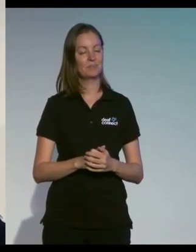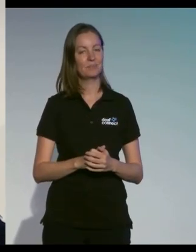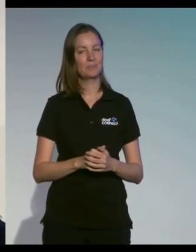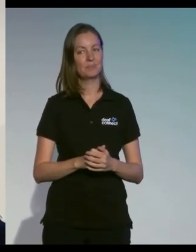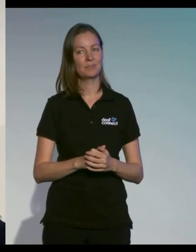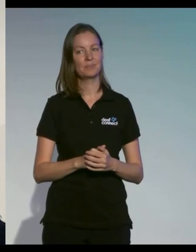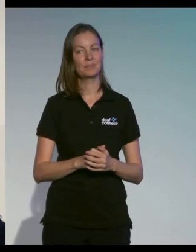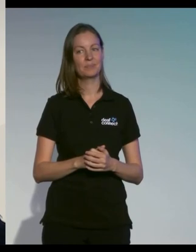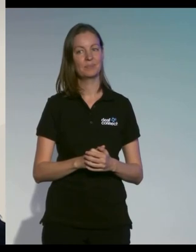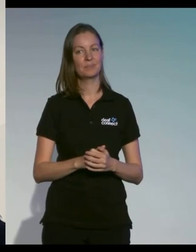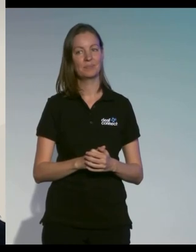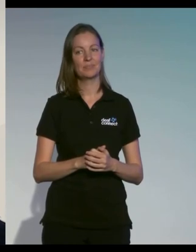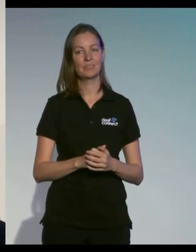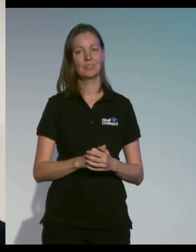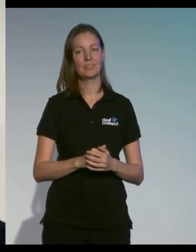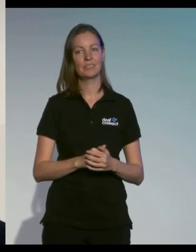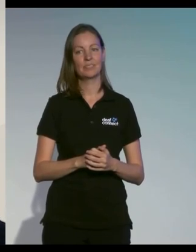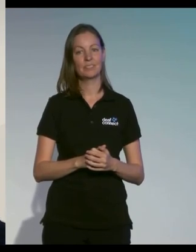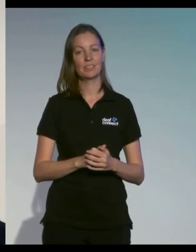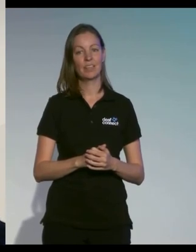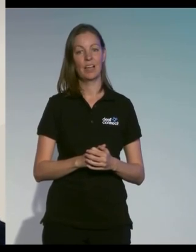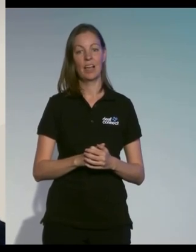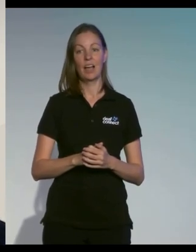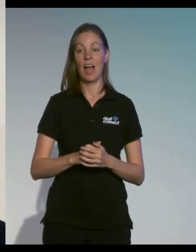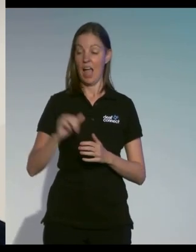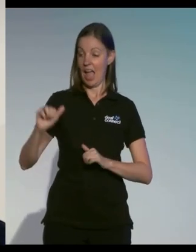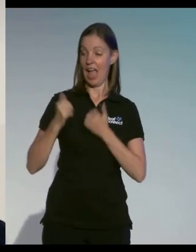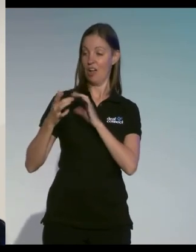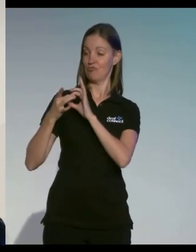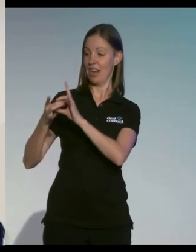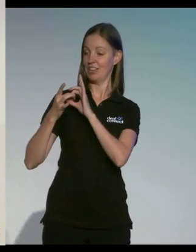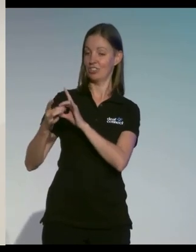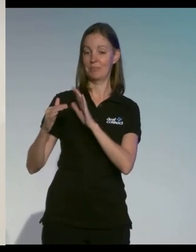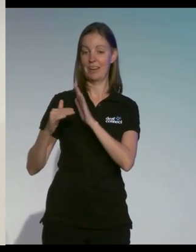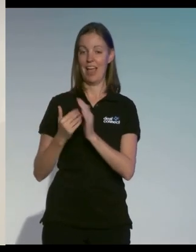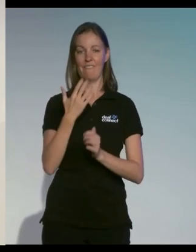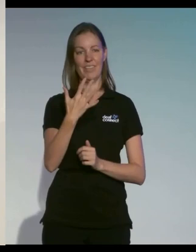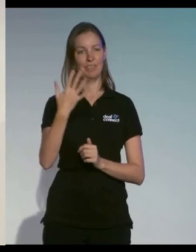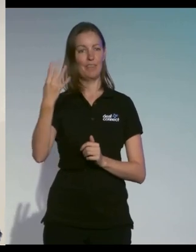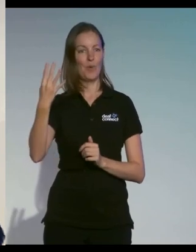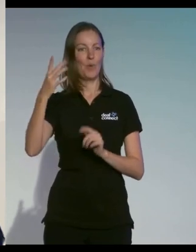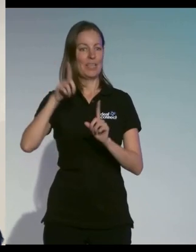At 54 years into our relationship,